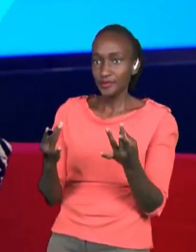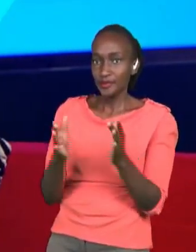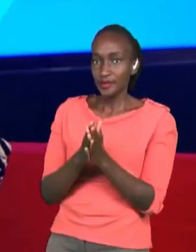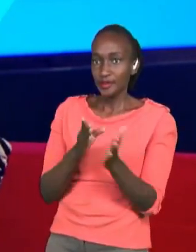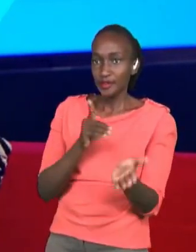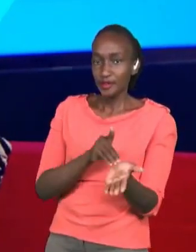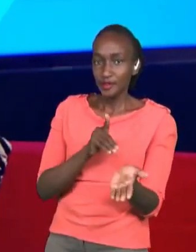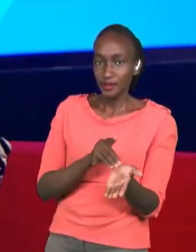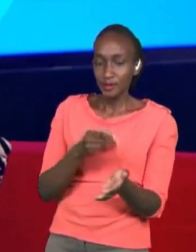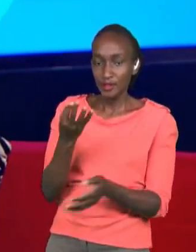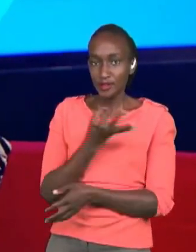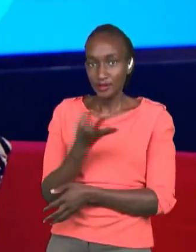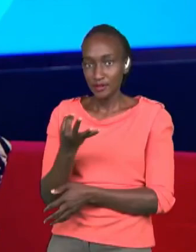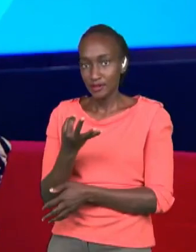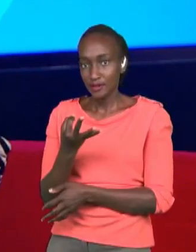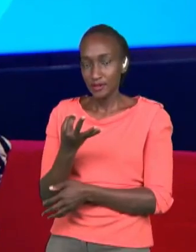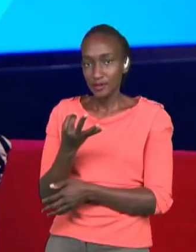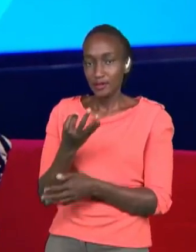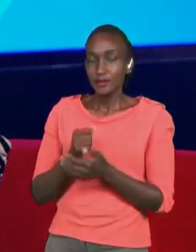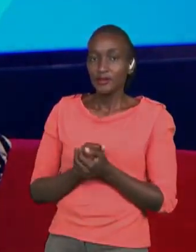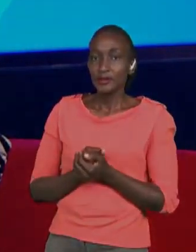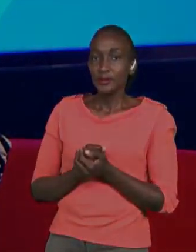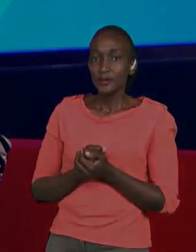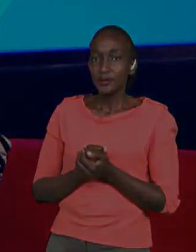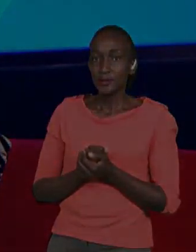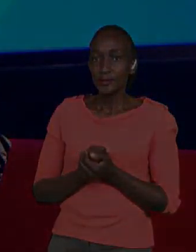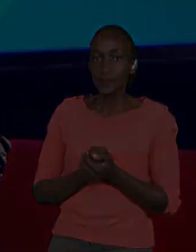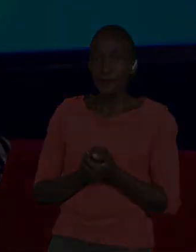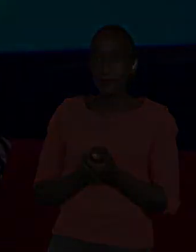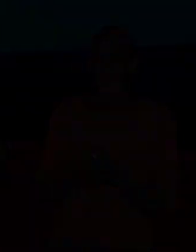Dr. Rajinder, Dr. Seema, and a practicing yoga artist, Farah.